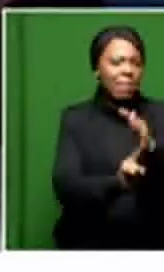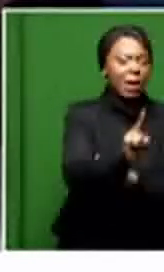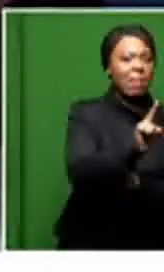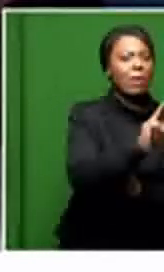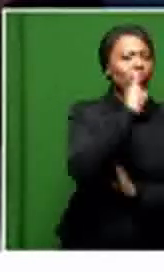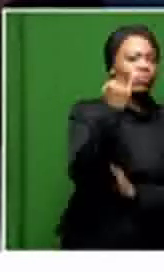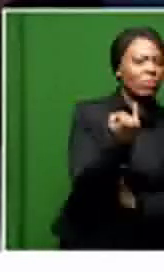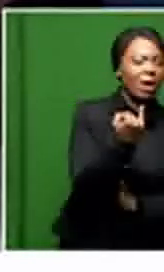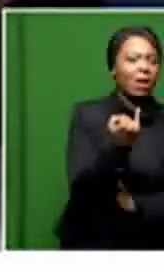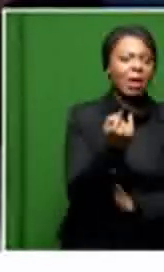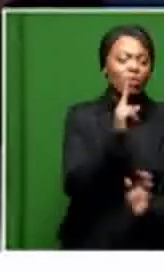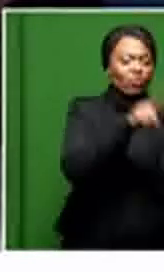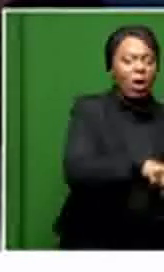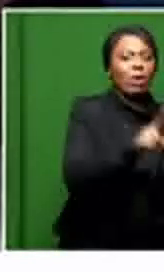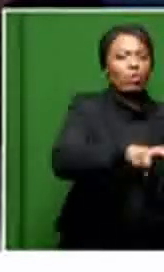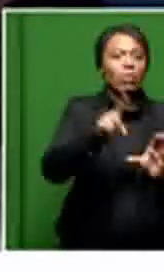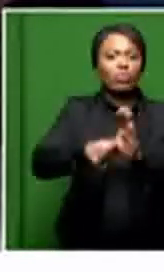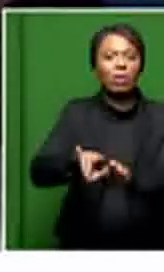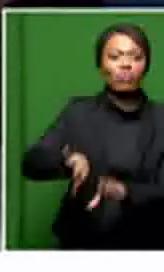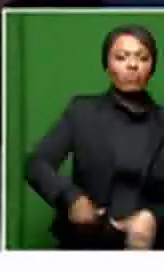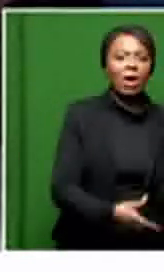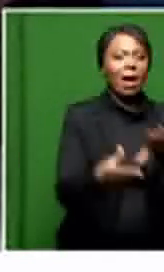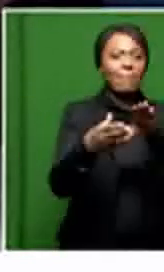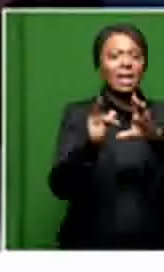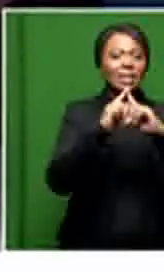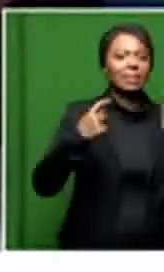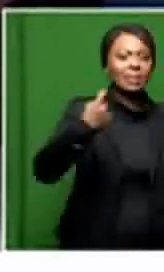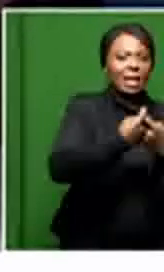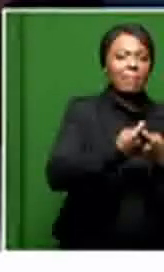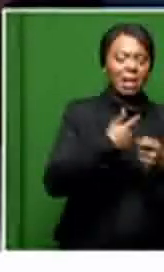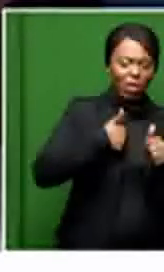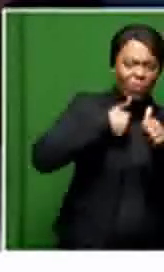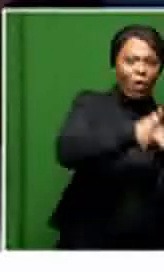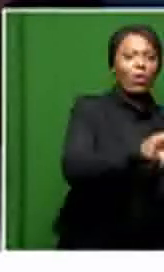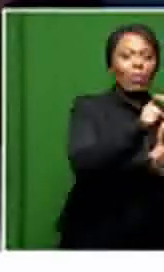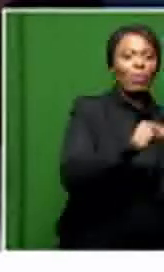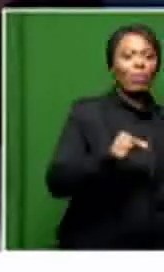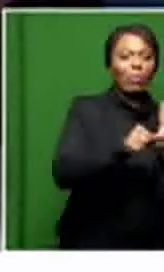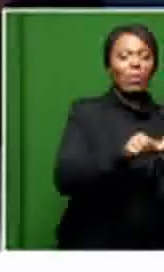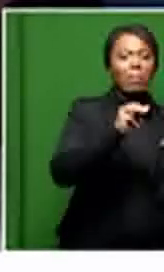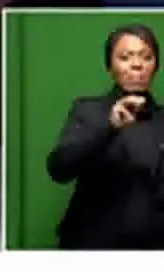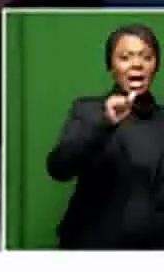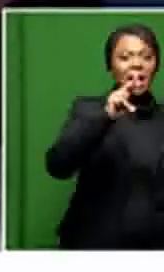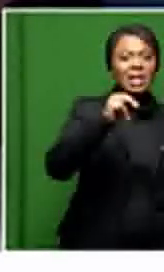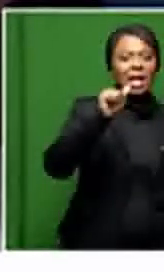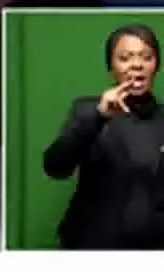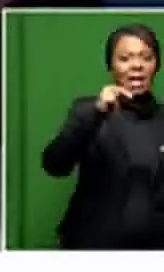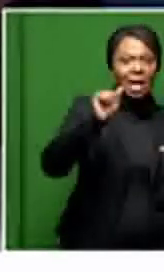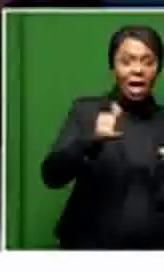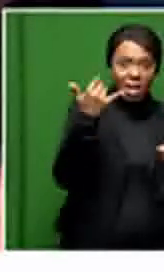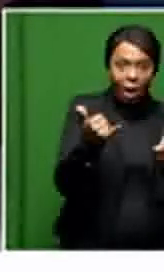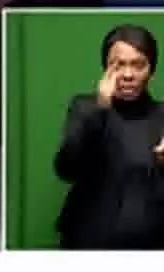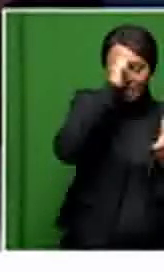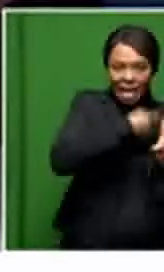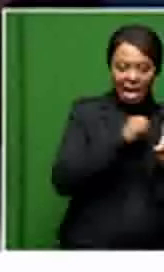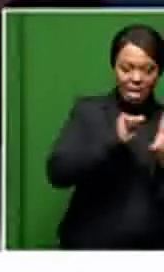So we pick up Manana's story in the early 1900s. We follow him through these provinces. His son then plays for Eastern